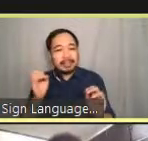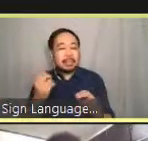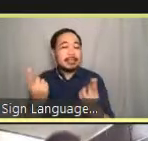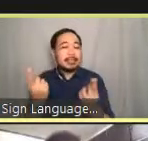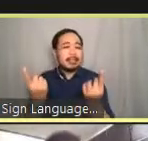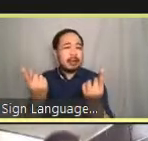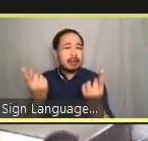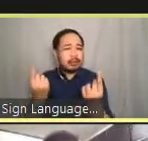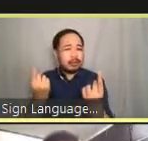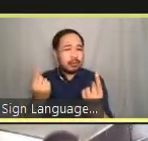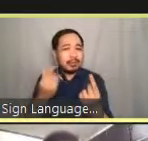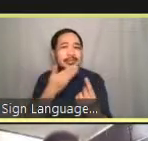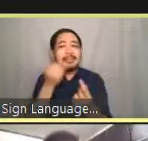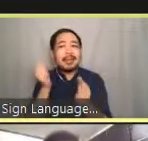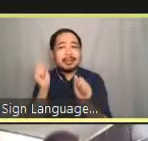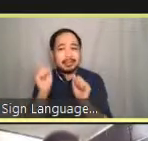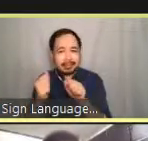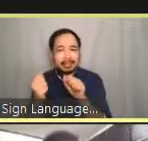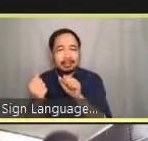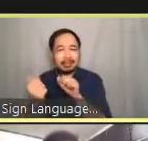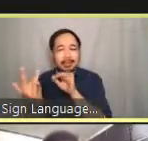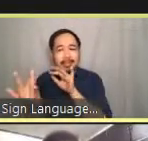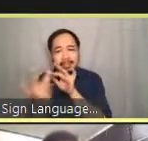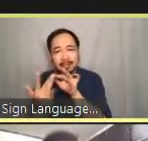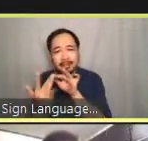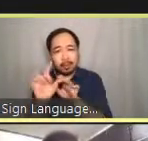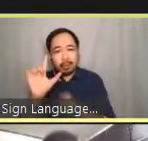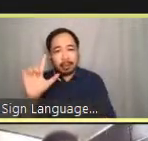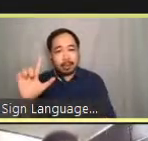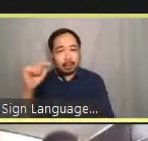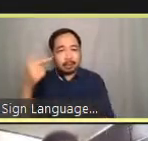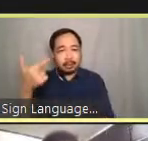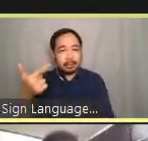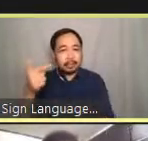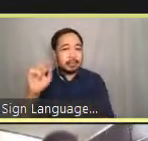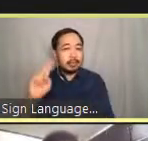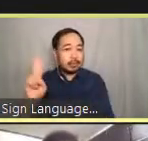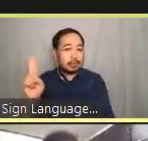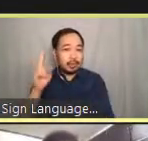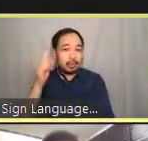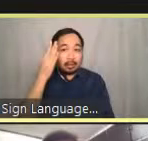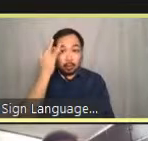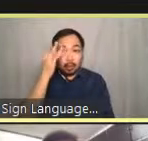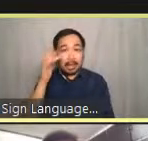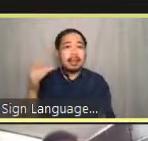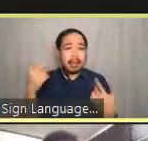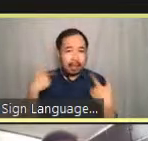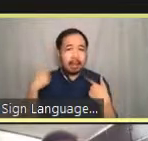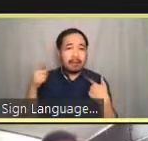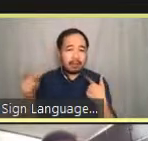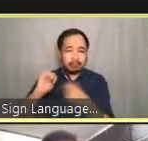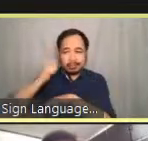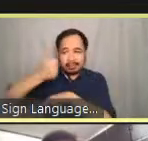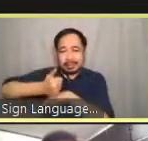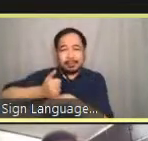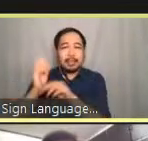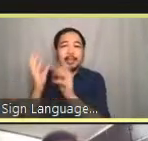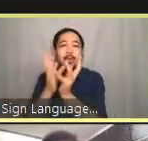done is Ugnayan sa ating mga LGU kasi already have this so-called community quarantine